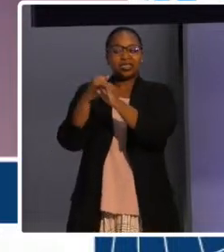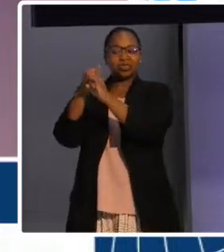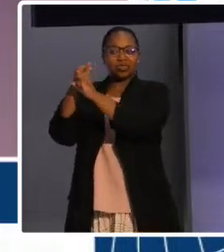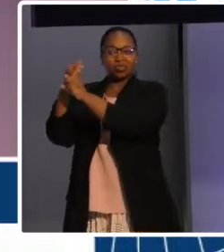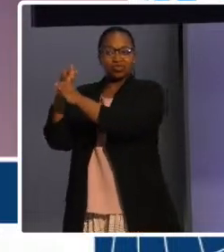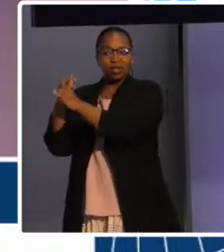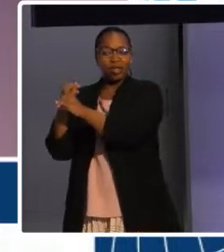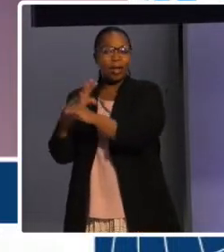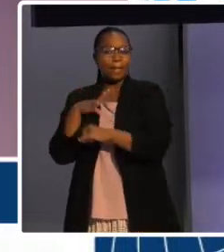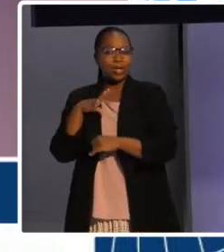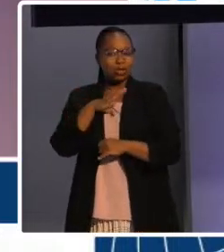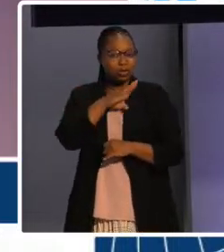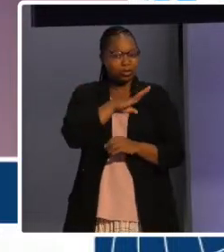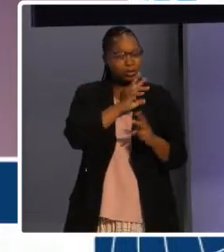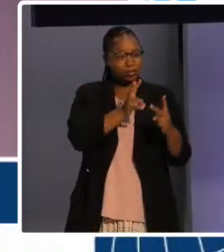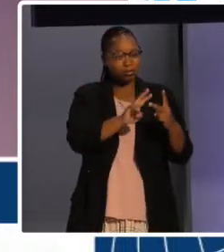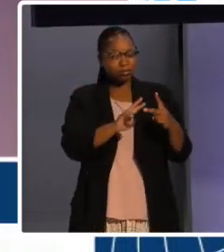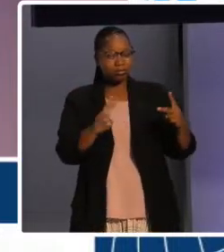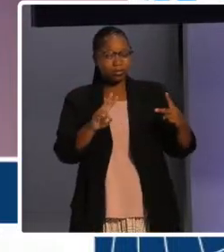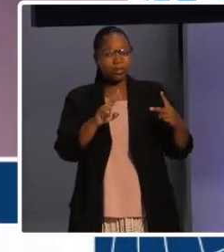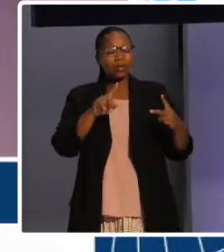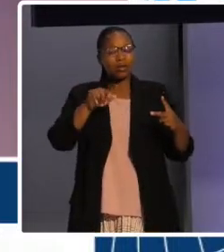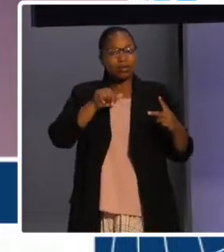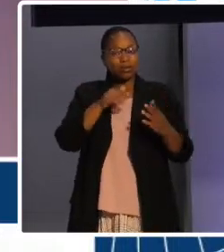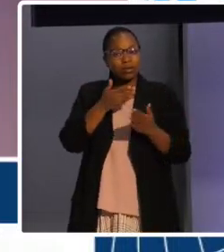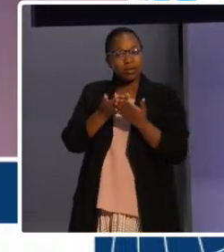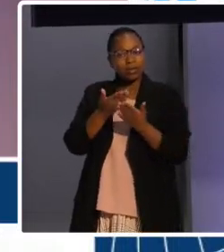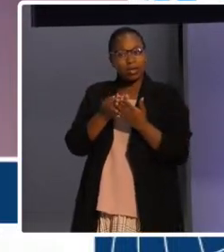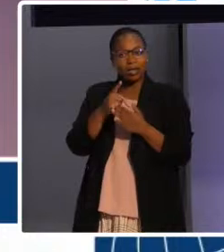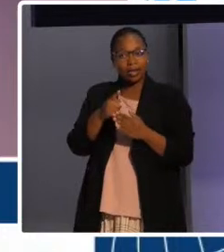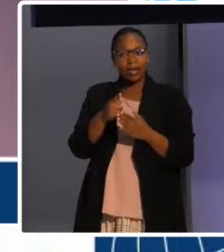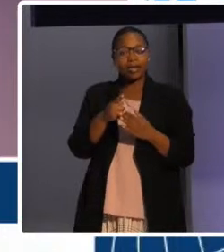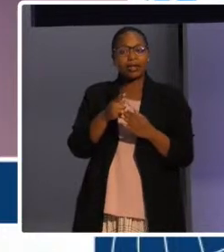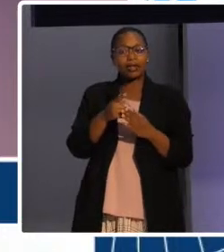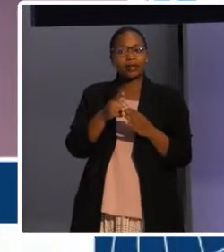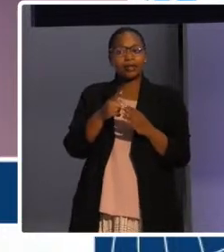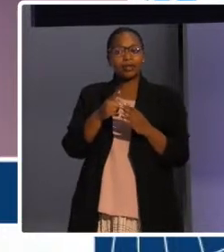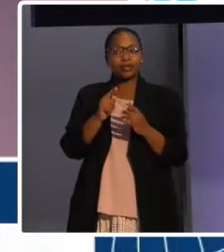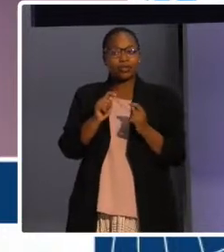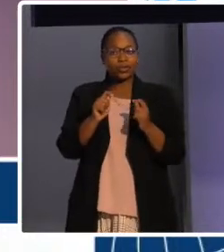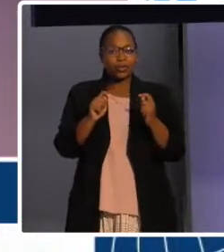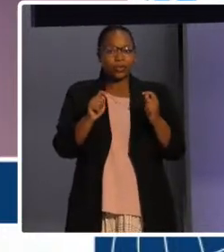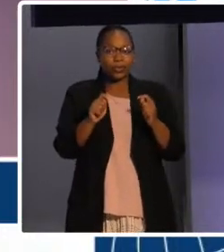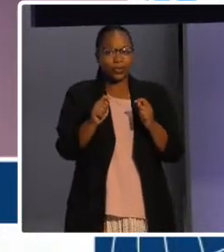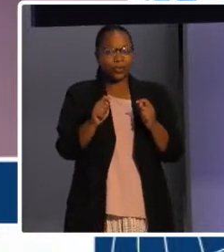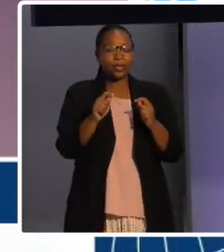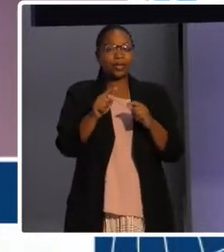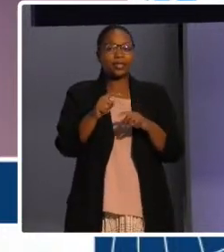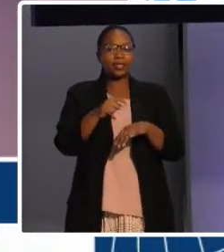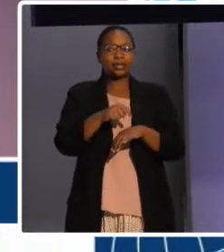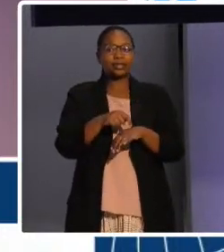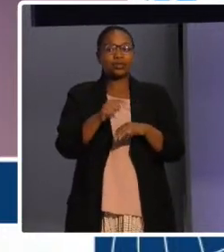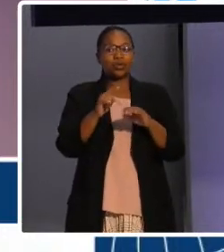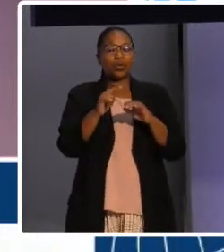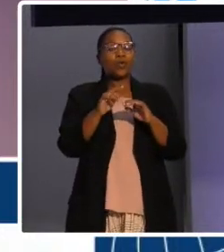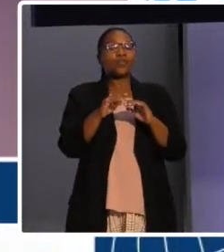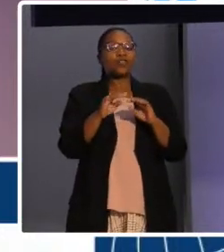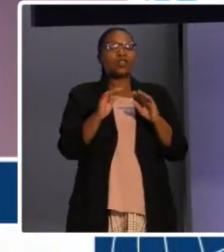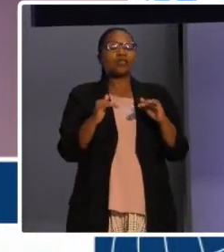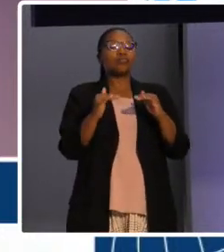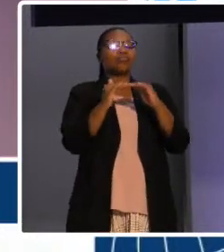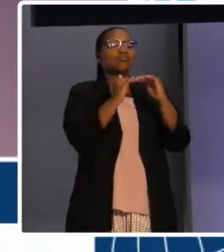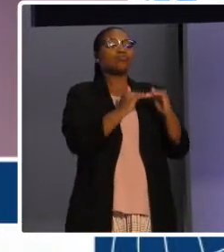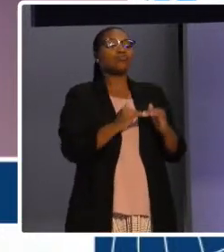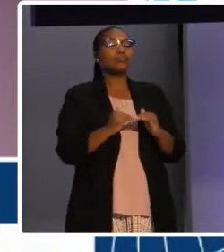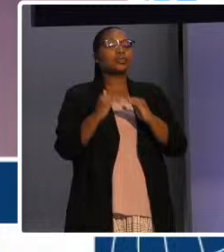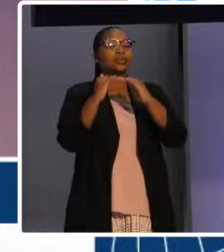citizens uppermost, will be able to thwart the trends of democratic recession. In this